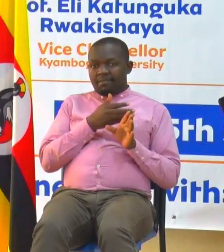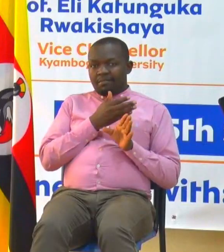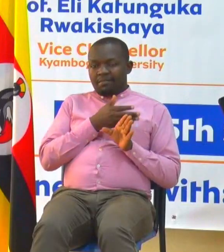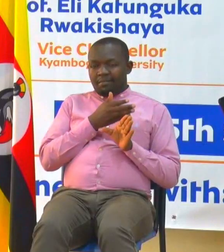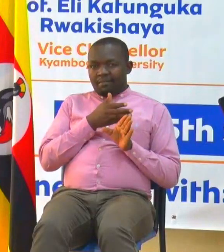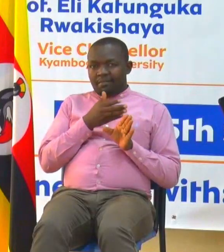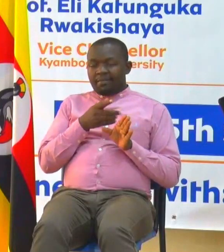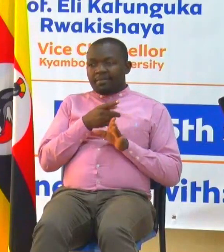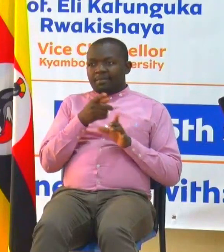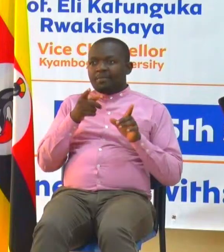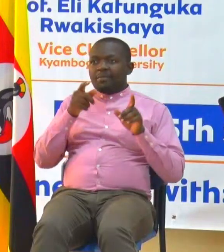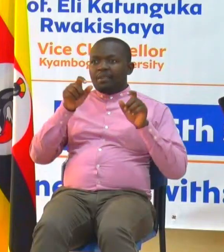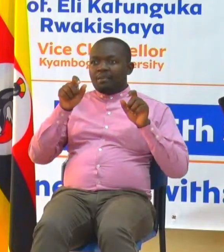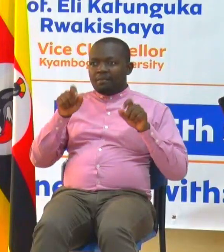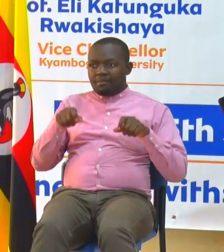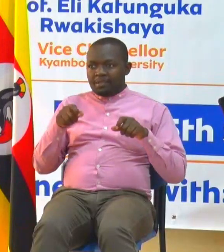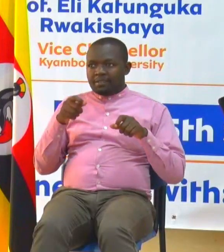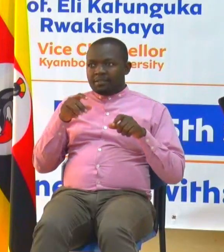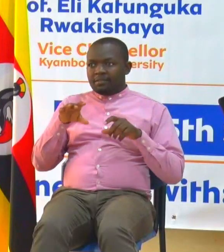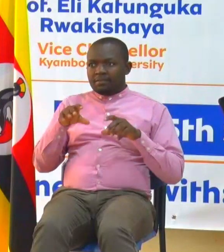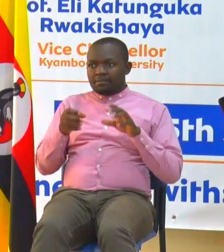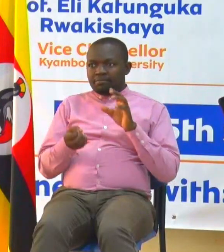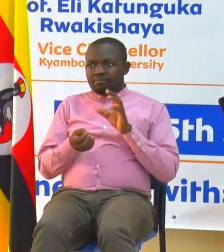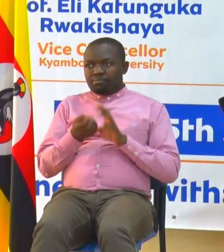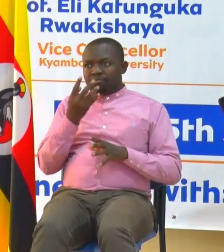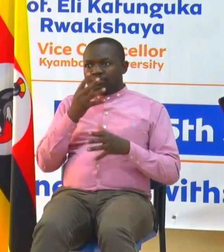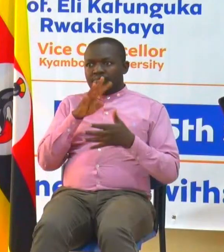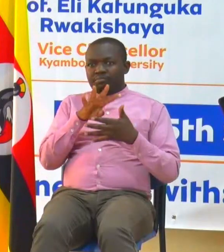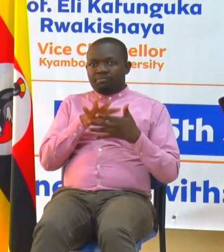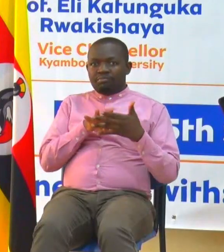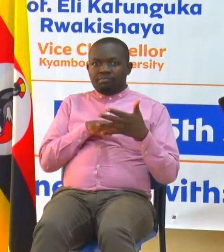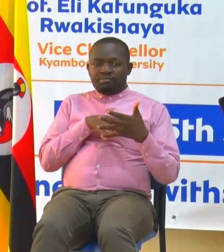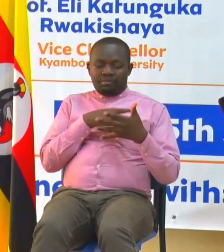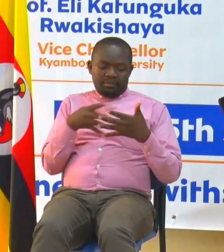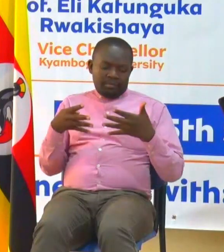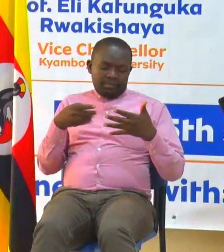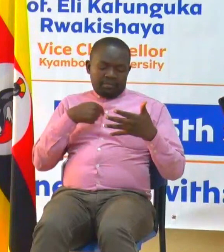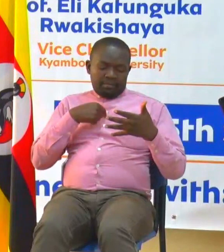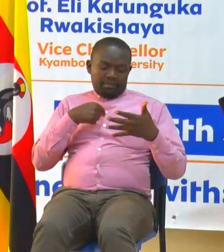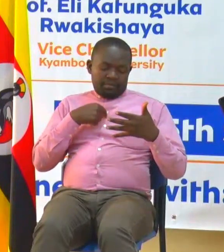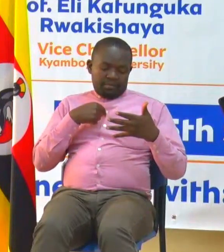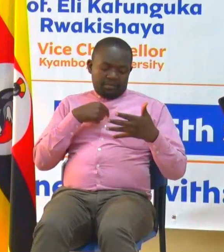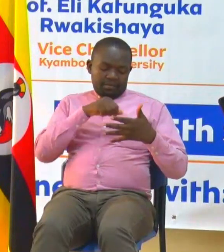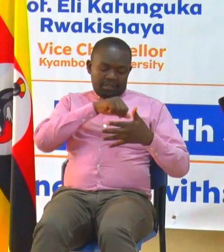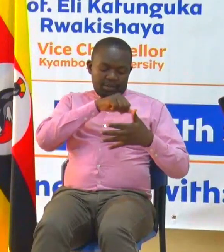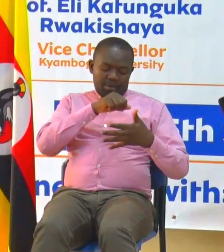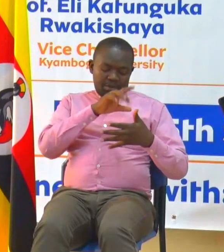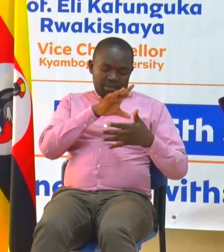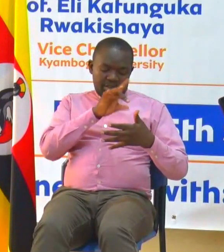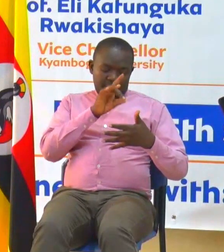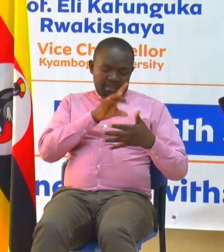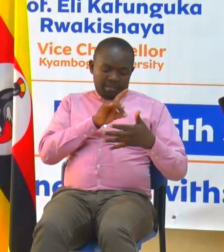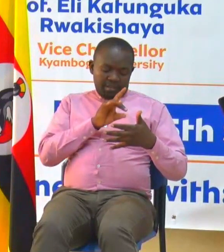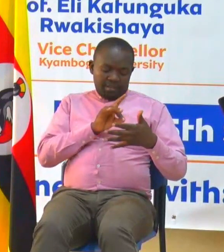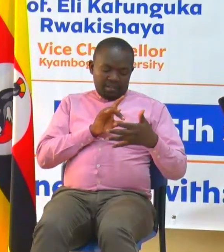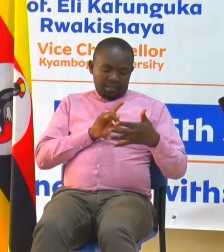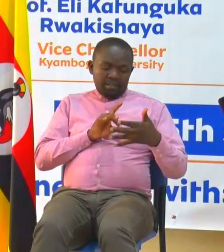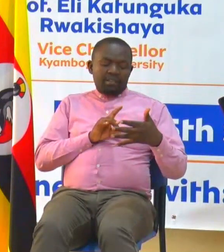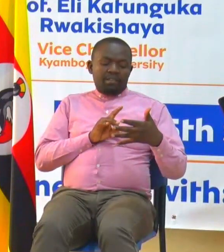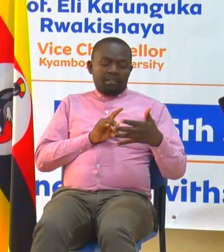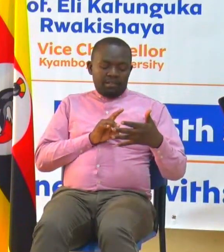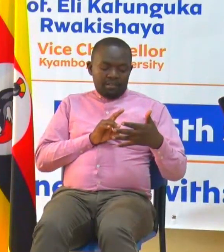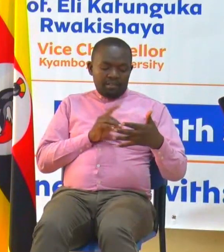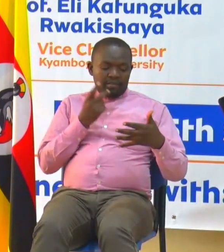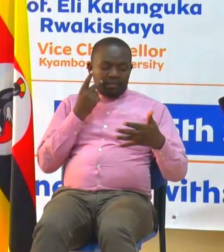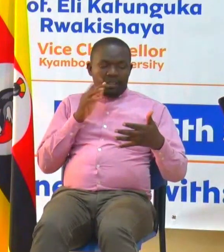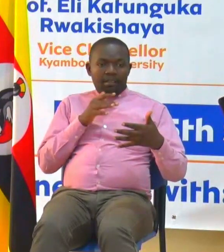to create an Excel sheet whereby you list all the schools that you have gotten, and you